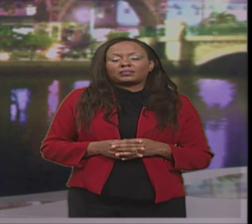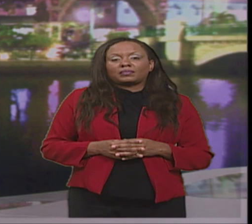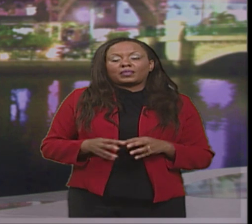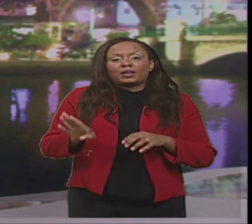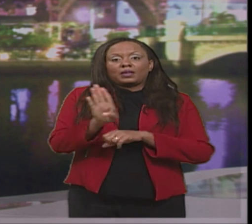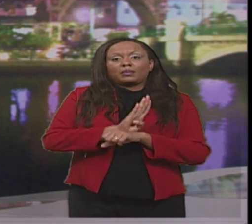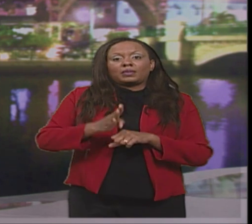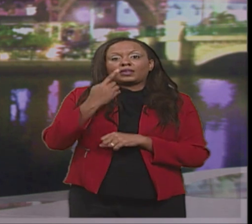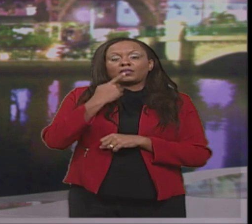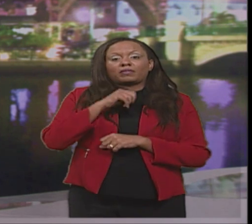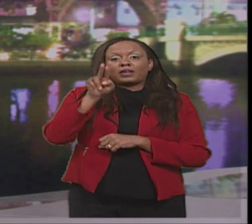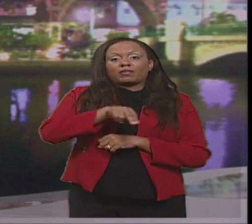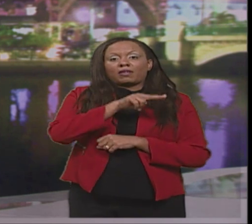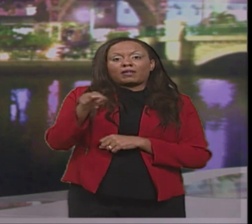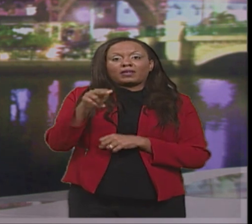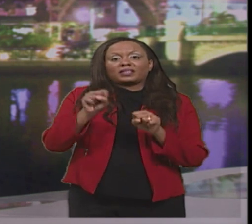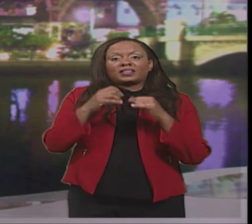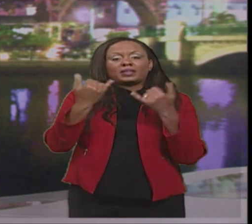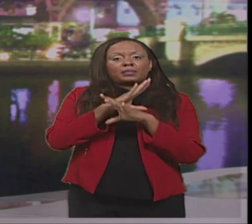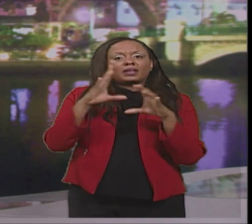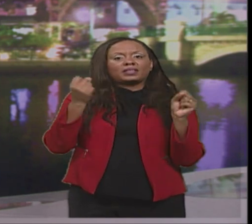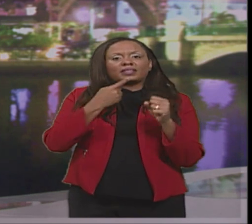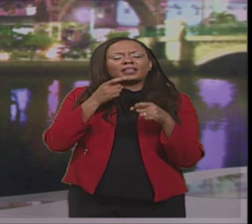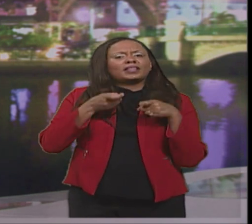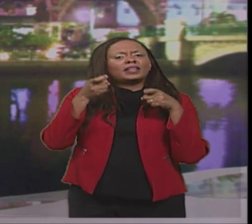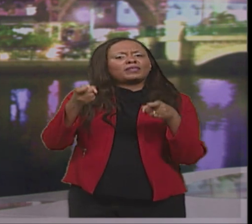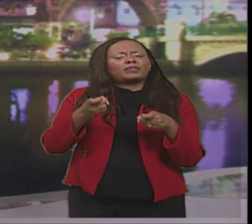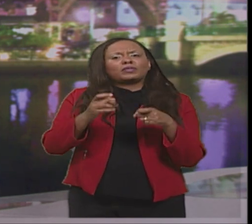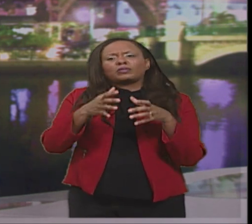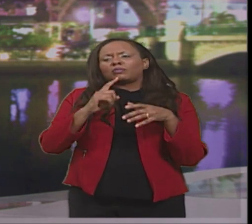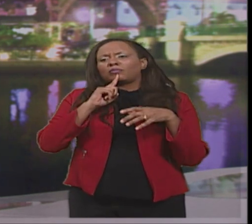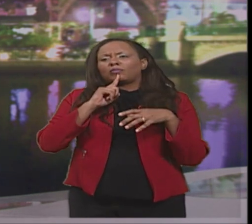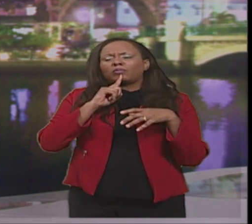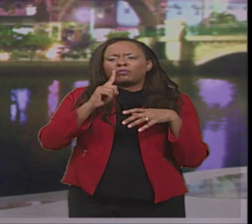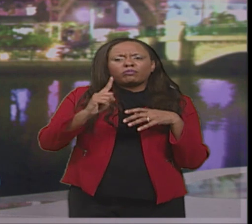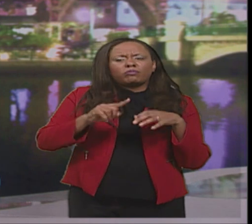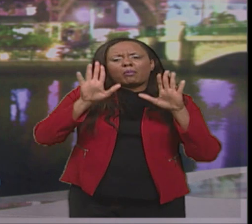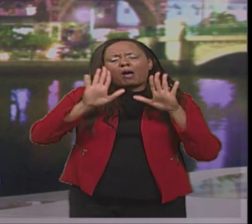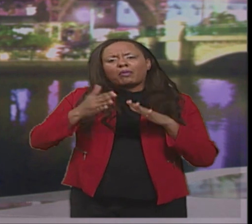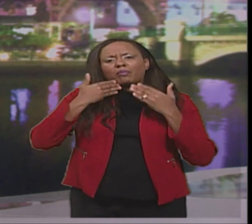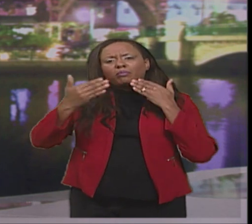Barbados Red Cross Society President Winston Waith described the gift as valuable and welcomed.